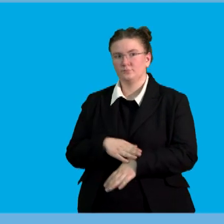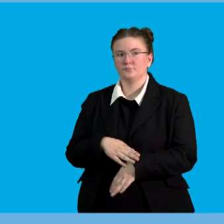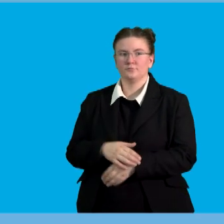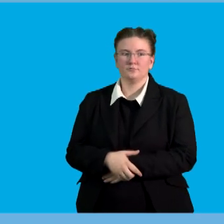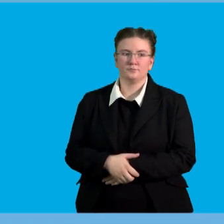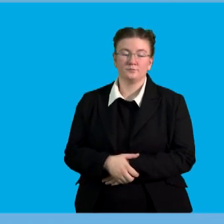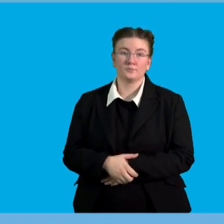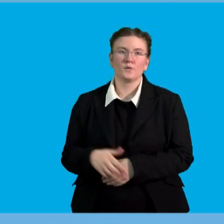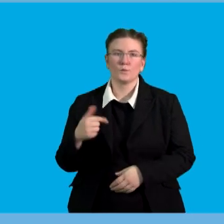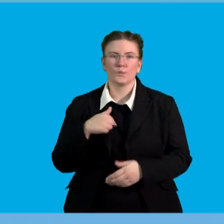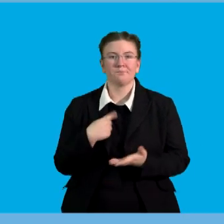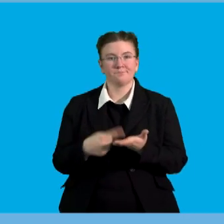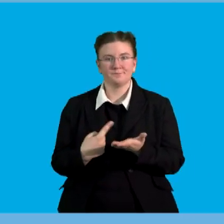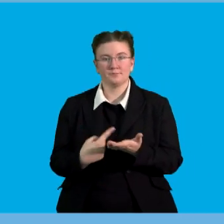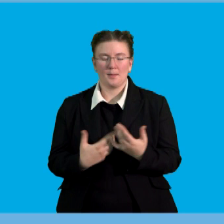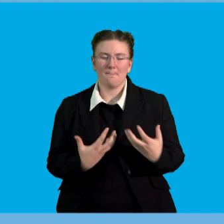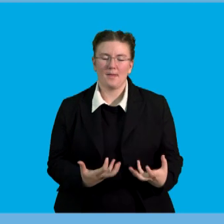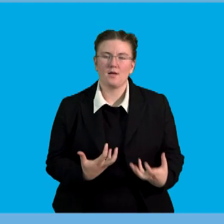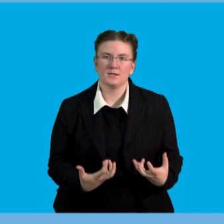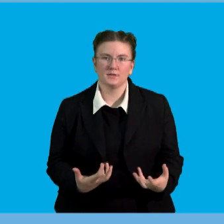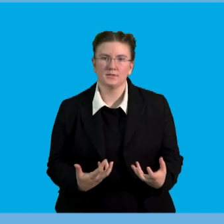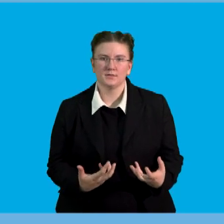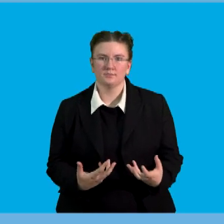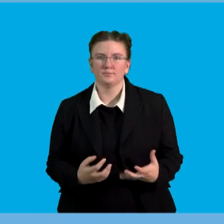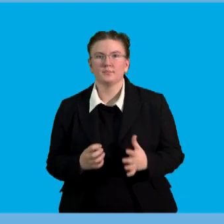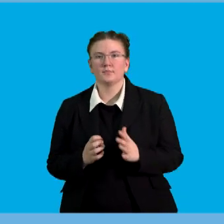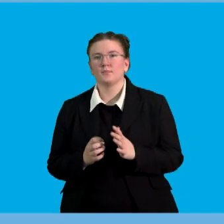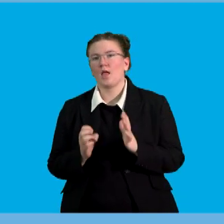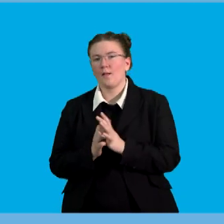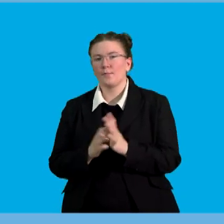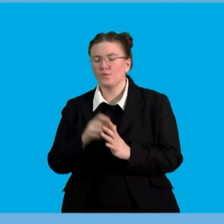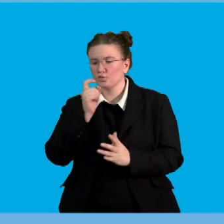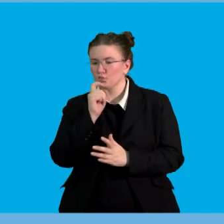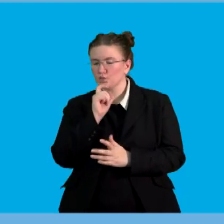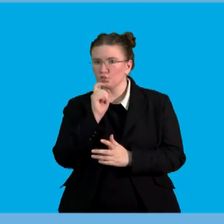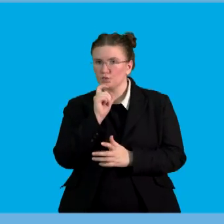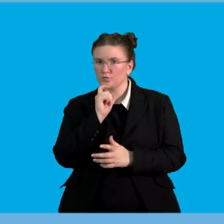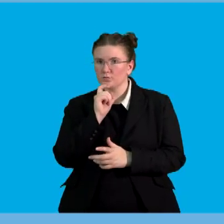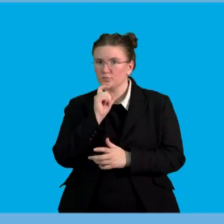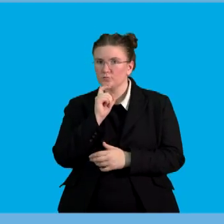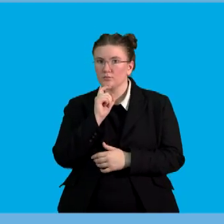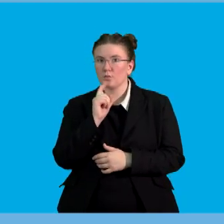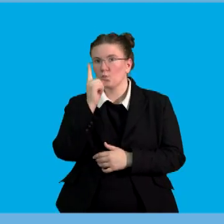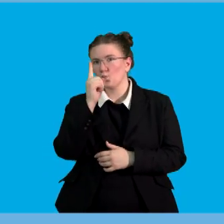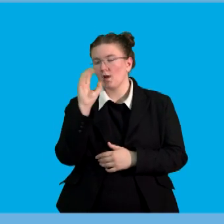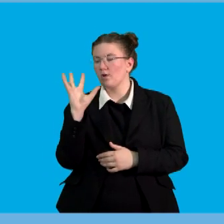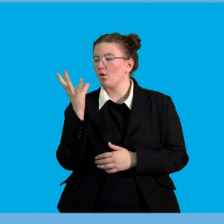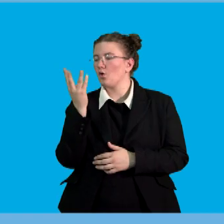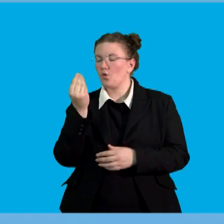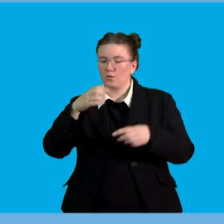Moving right along. When we're talking about mass again, we can just take a practical example here to say,